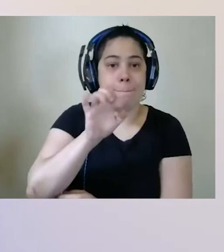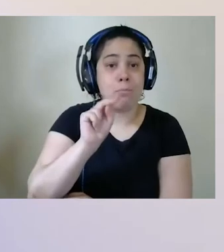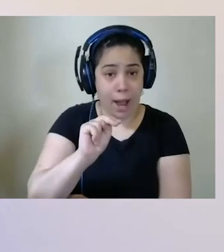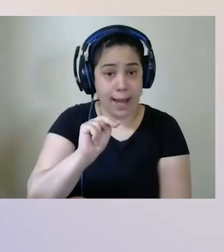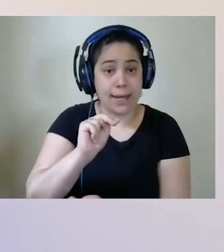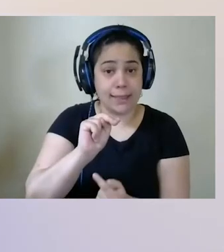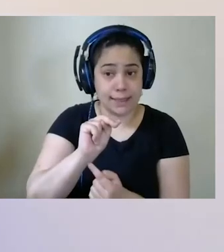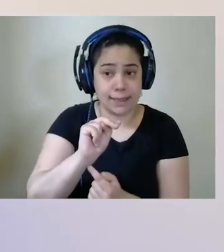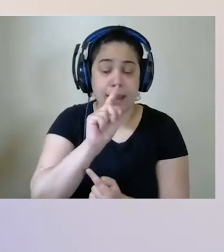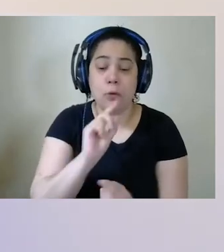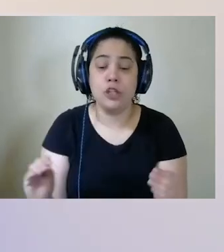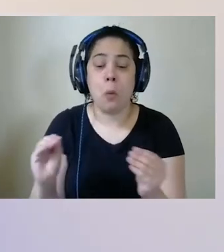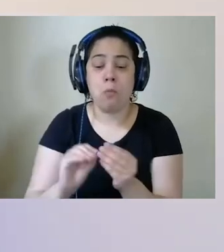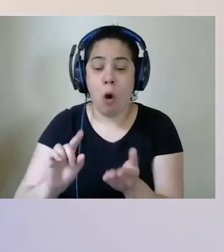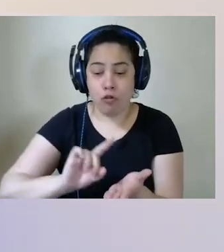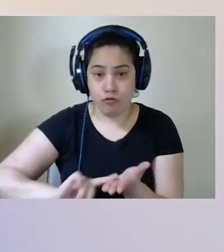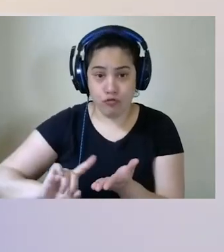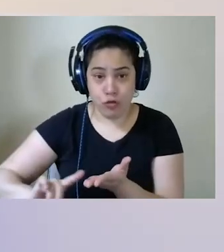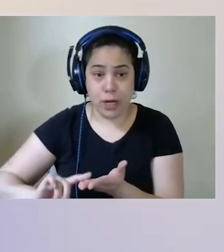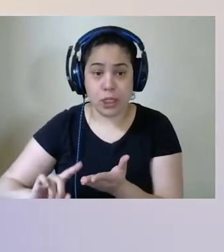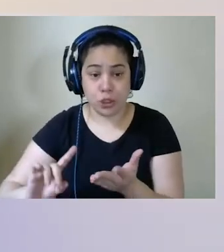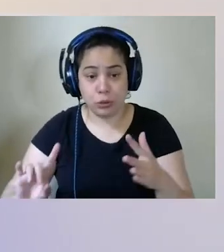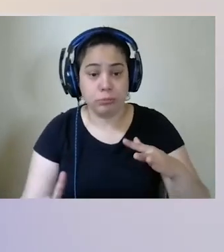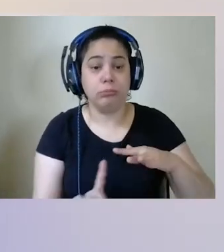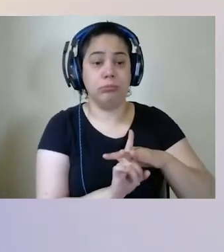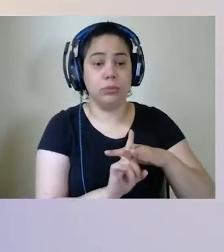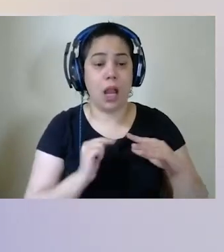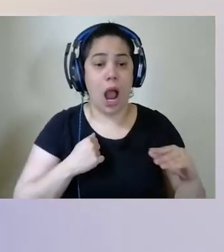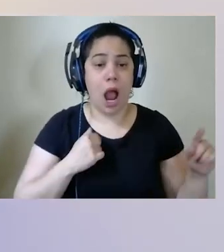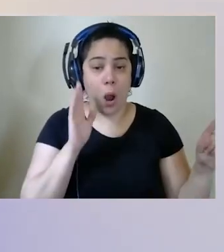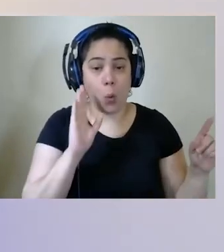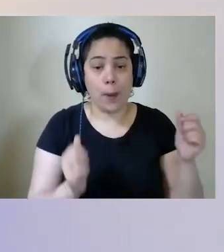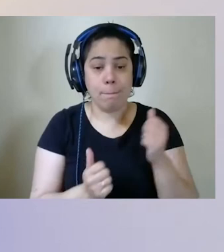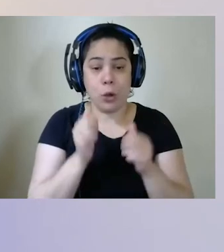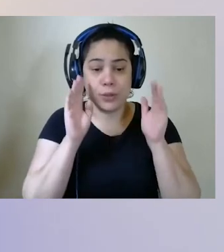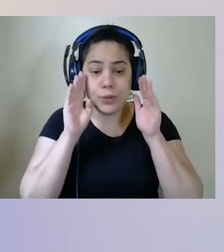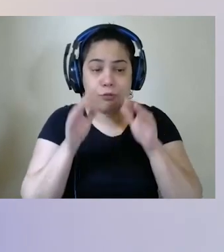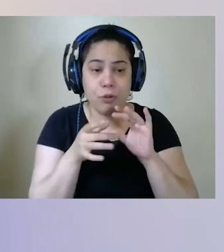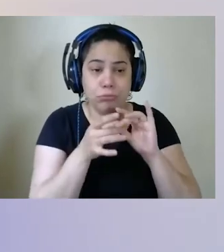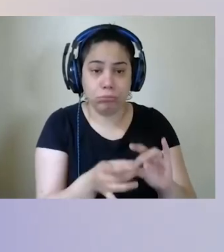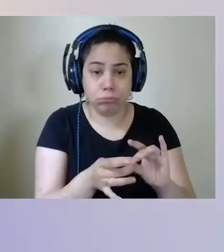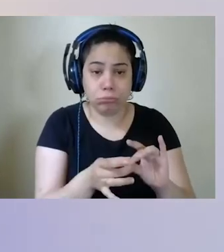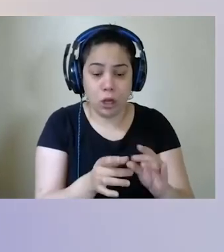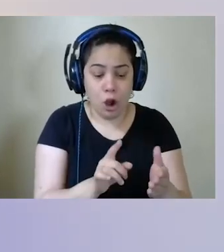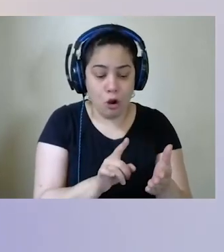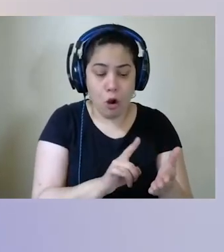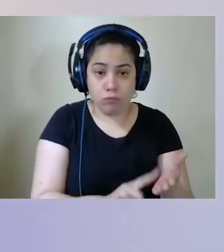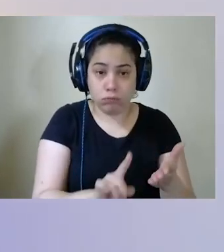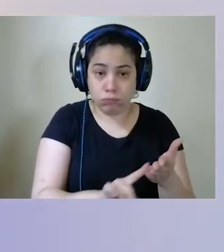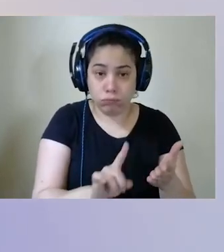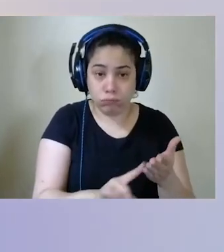research coming in. And I'm gonna focus primarily on the research from